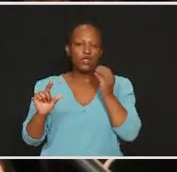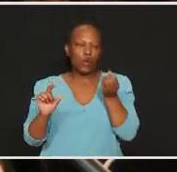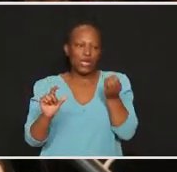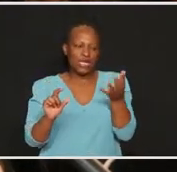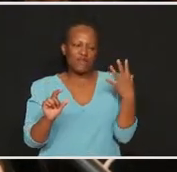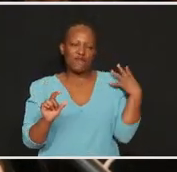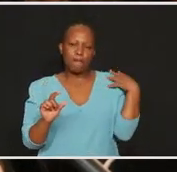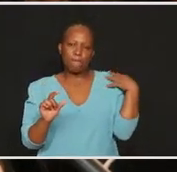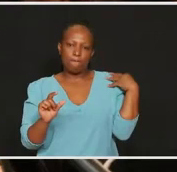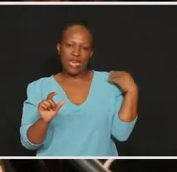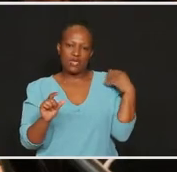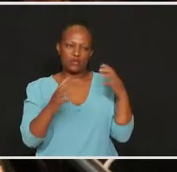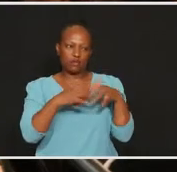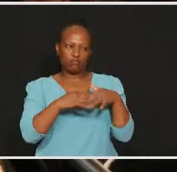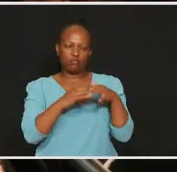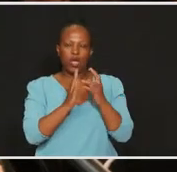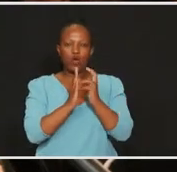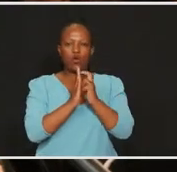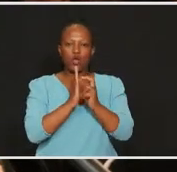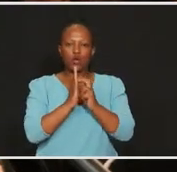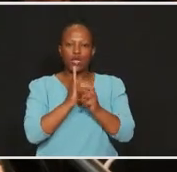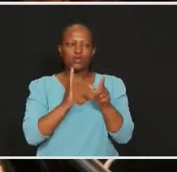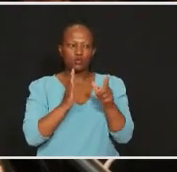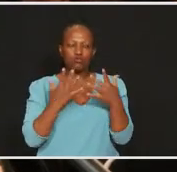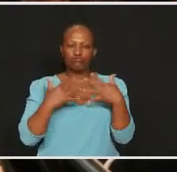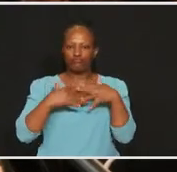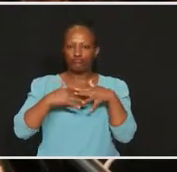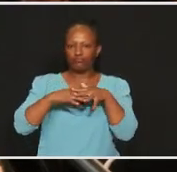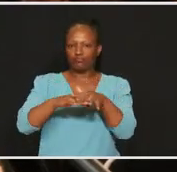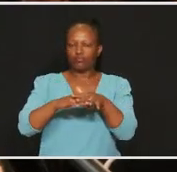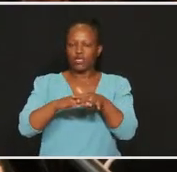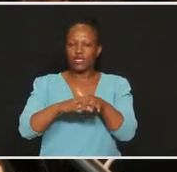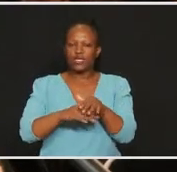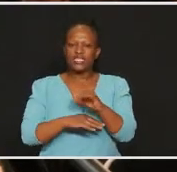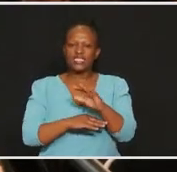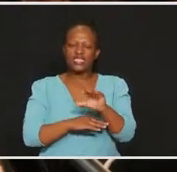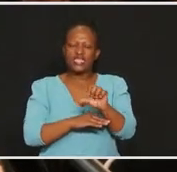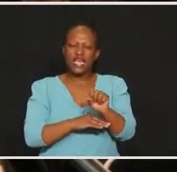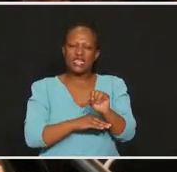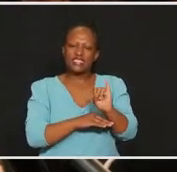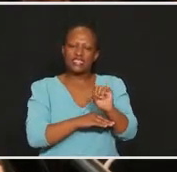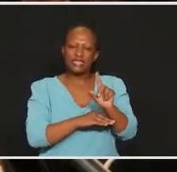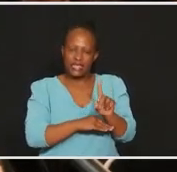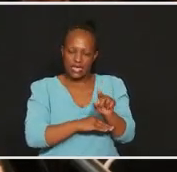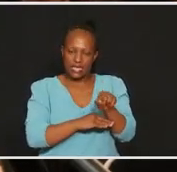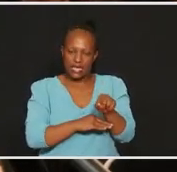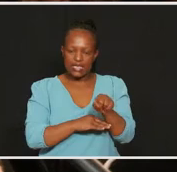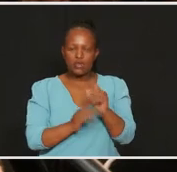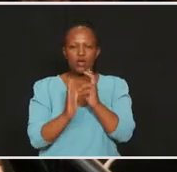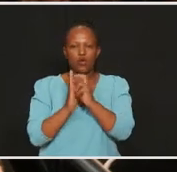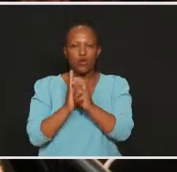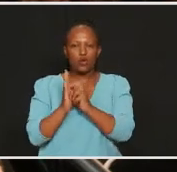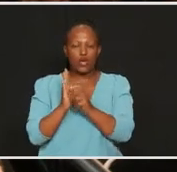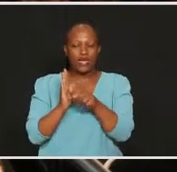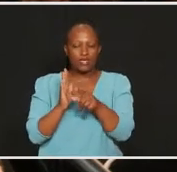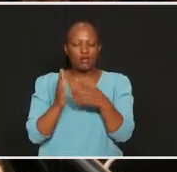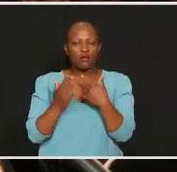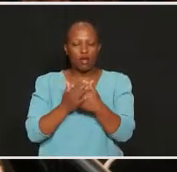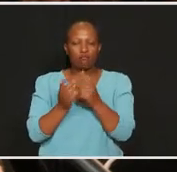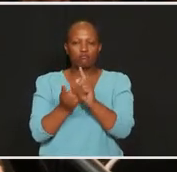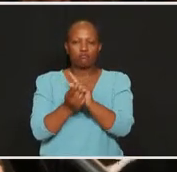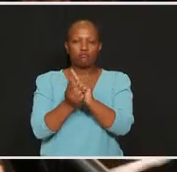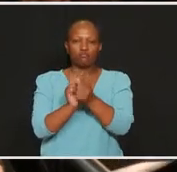to make regulations to entrench the CAC program in school regulations will make CSE law